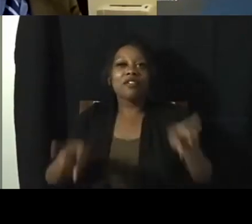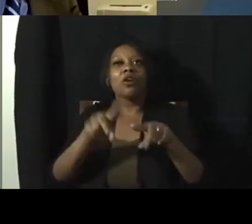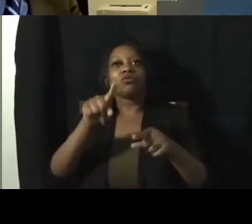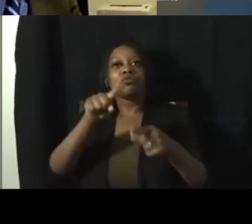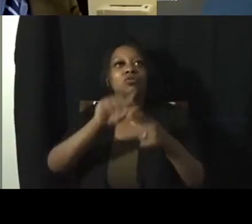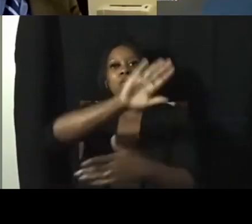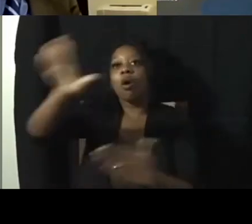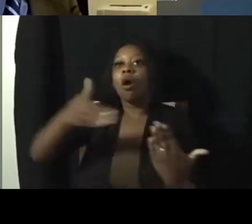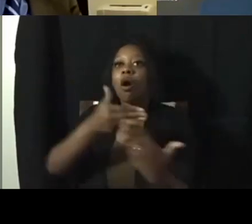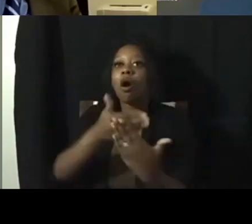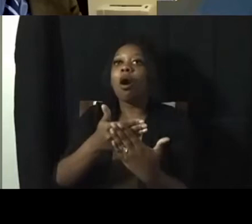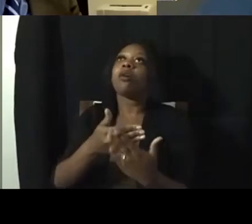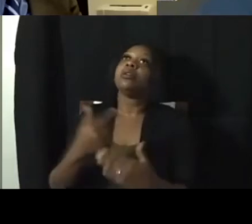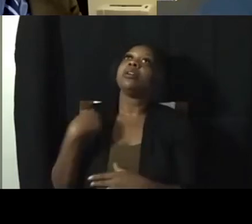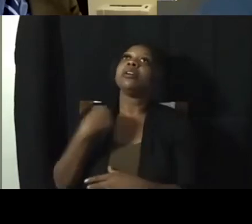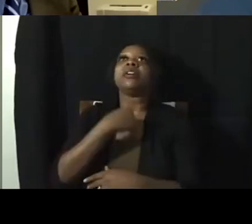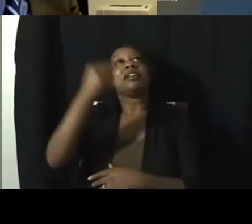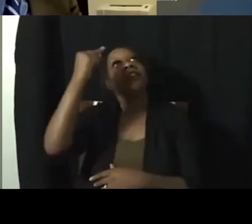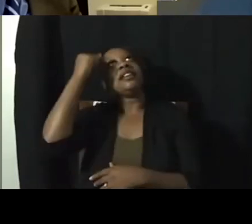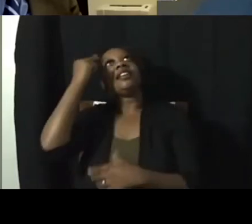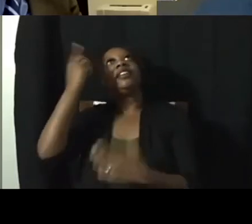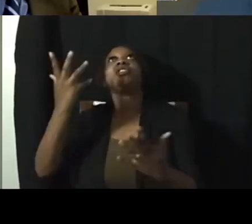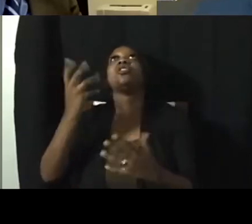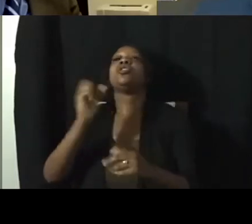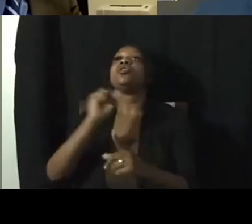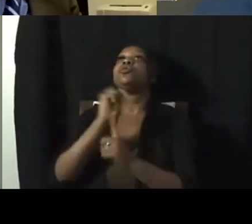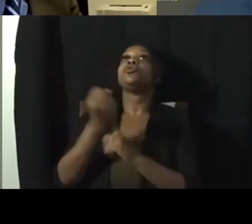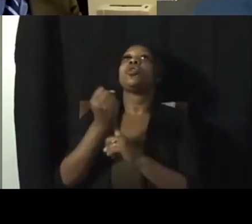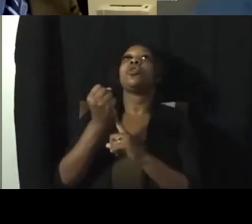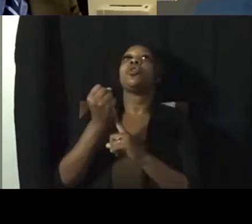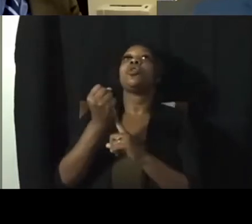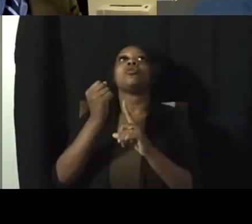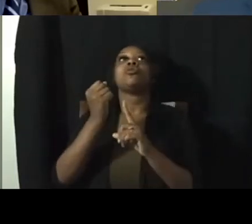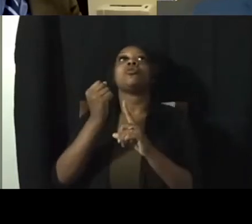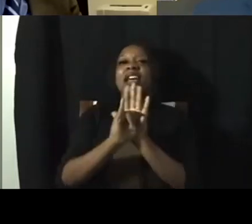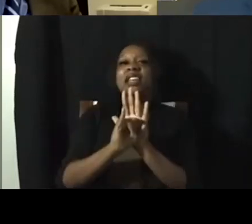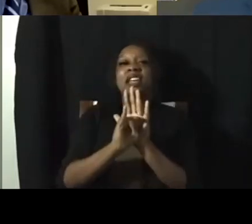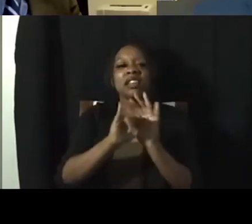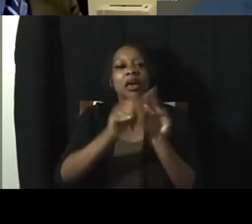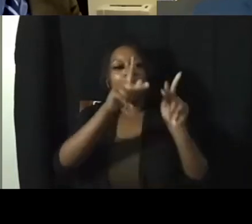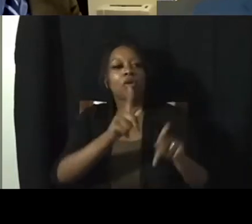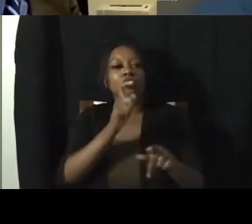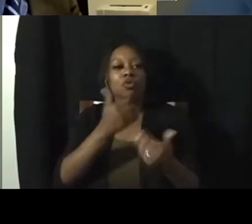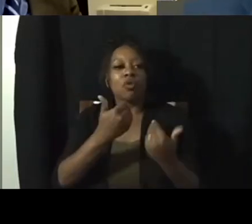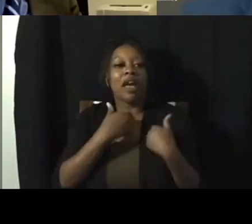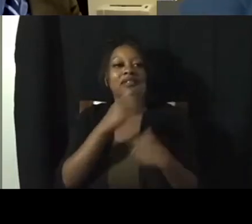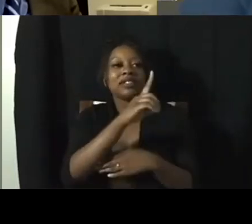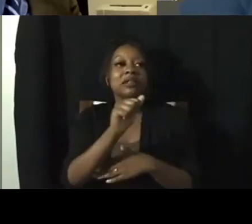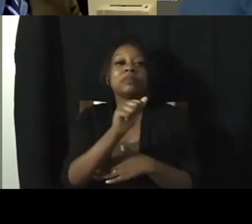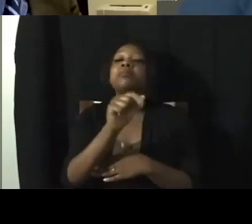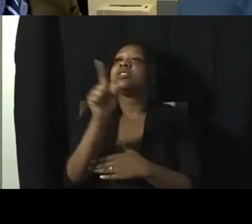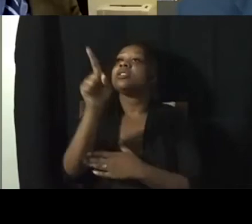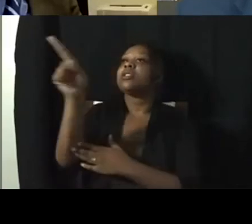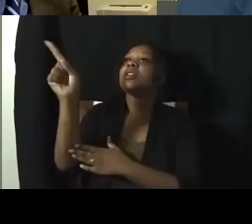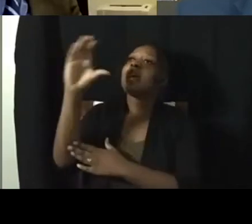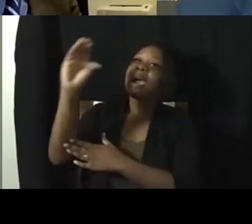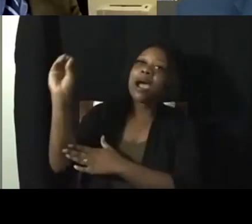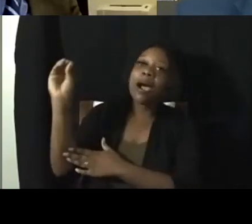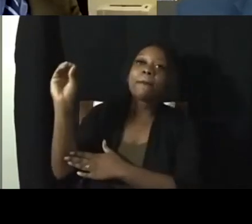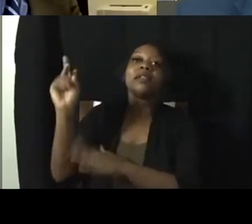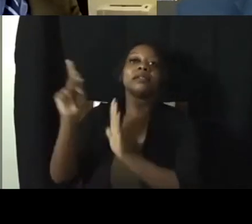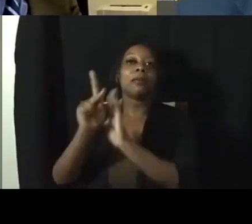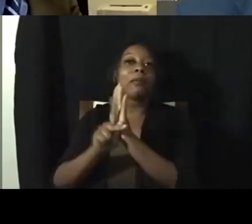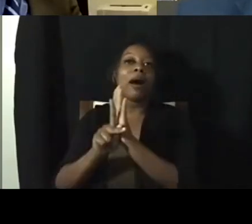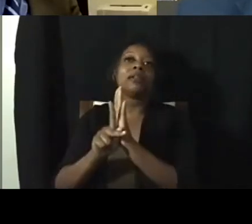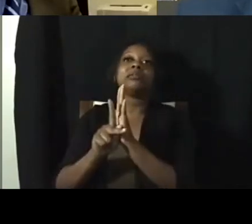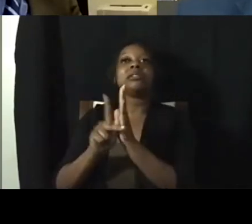general notion that the social identity of persons with disabilities, that companies or that policymakers and those